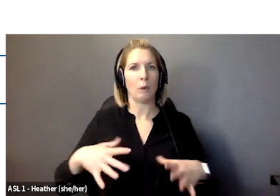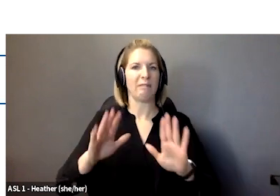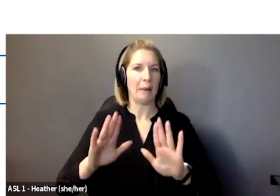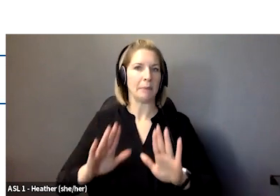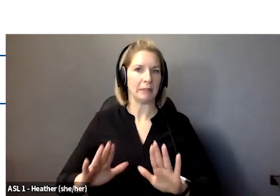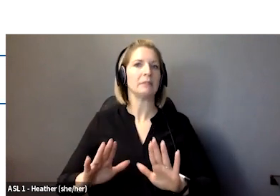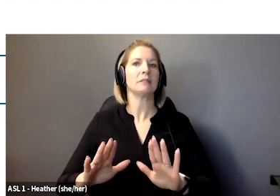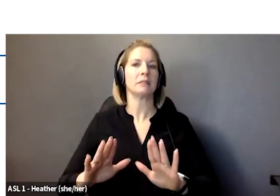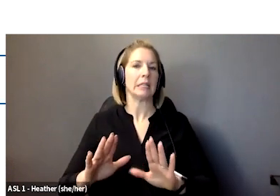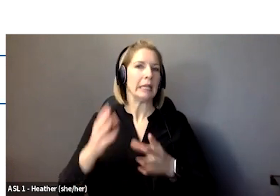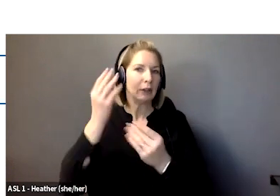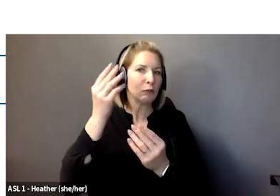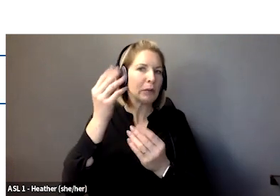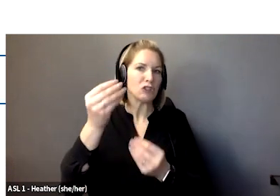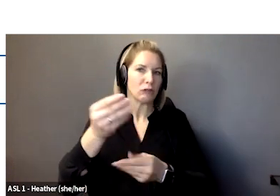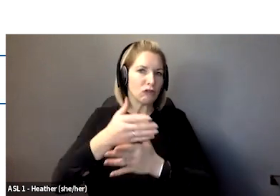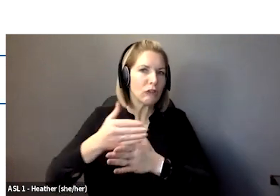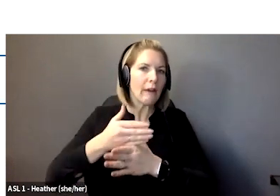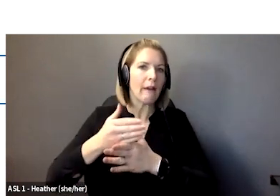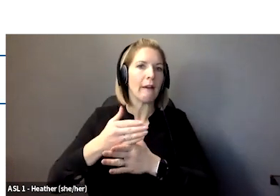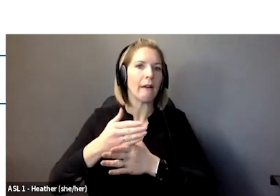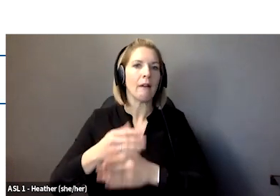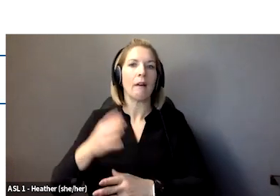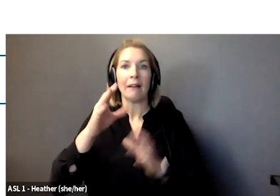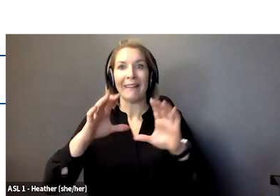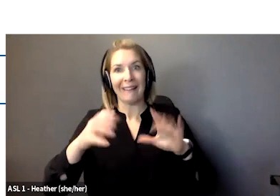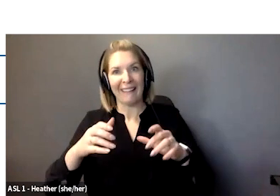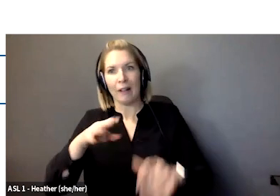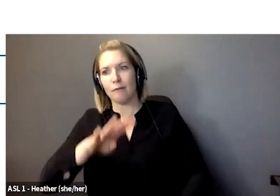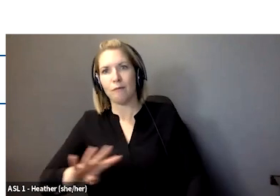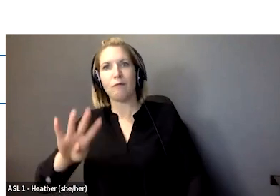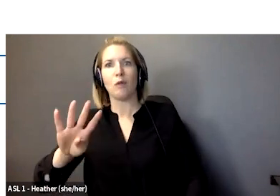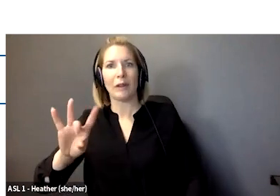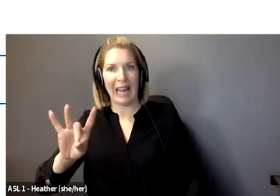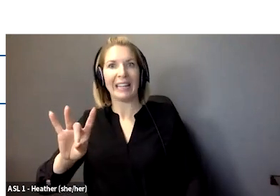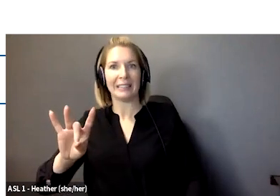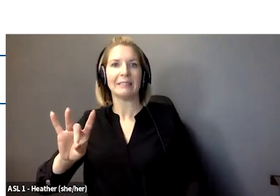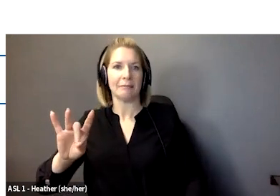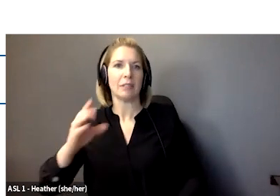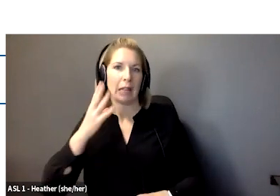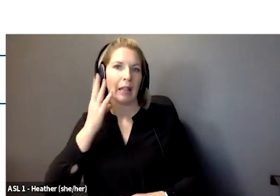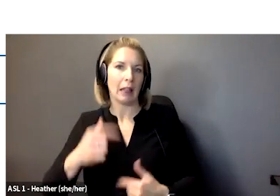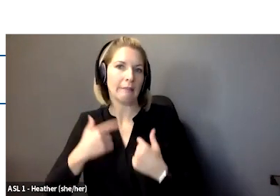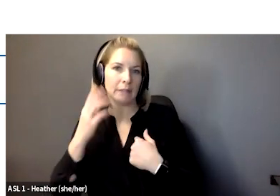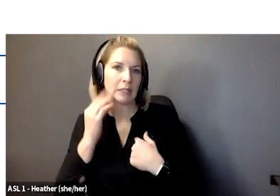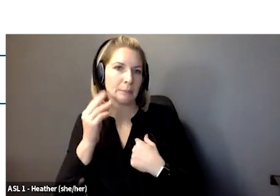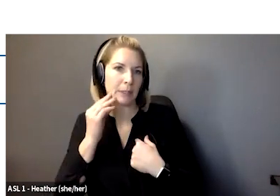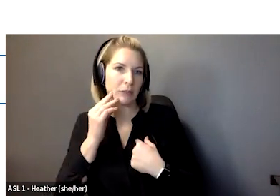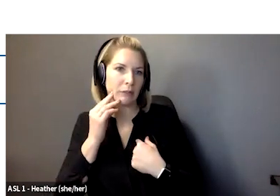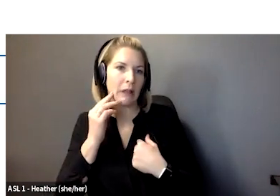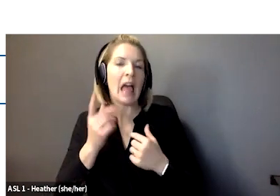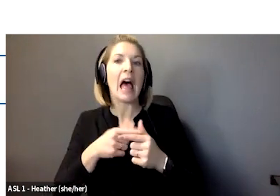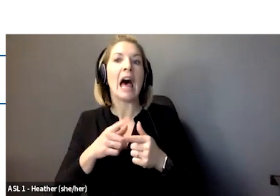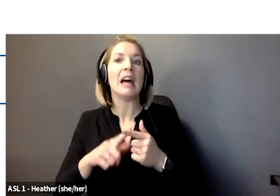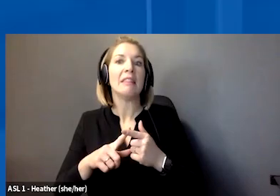lived experience. Out of these 125 participants, 94 agreed to take part in the follow-up